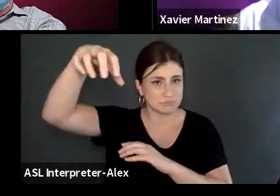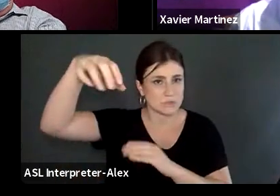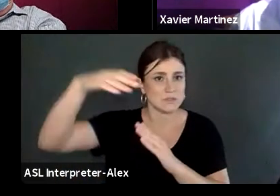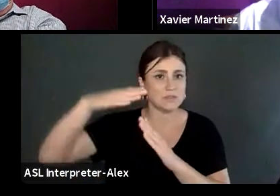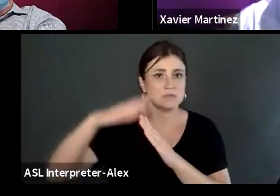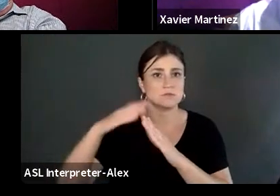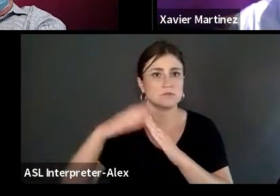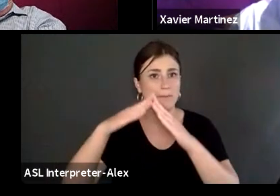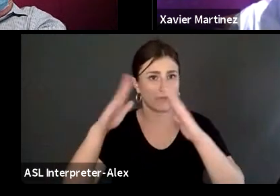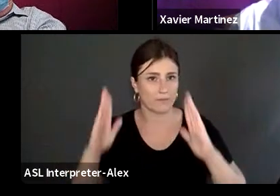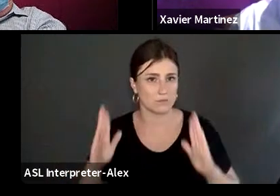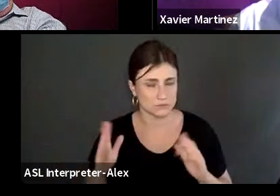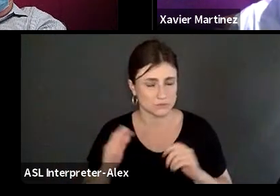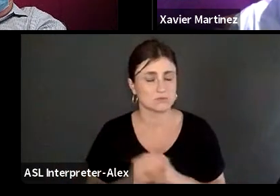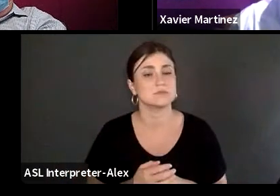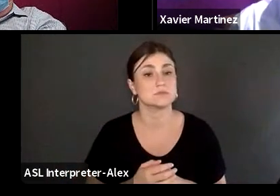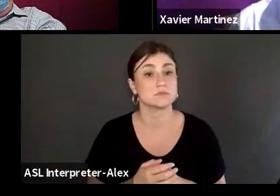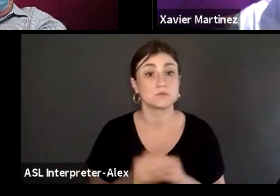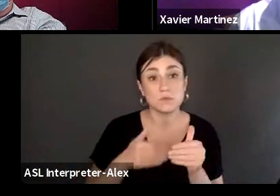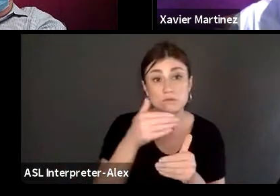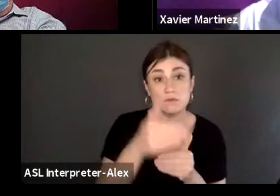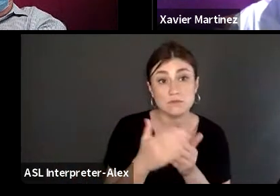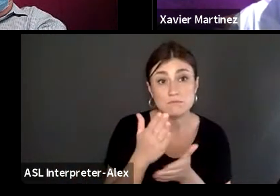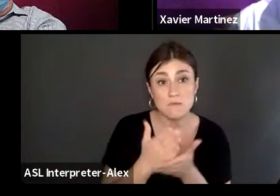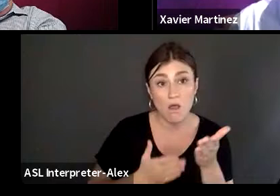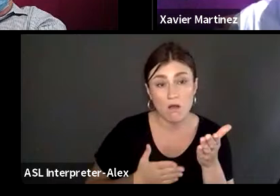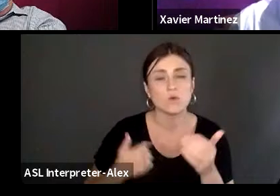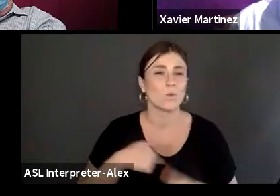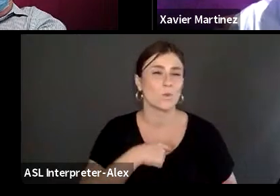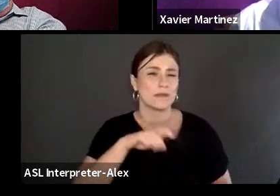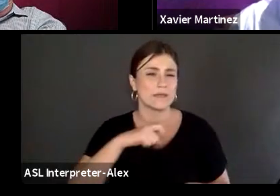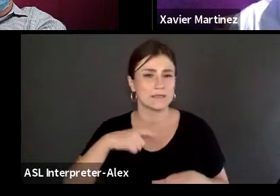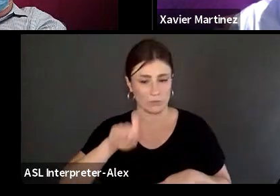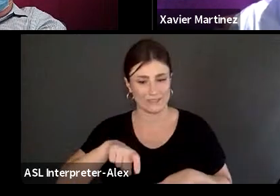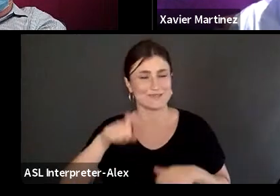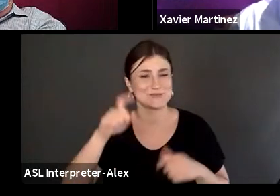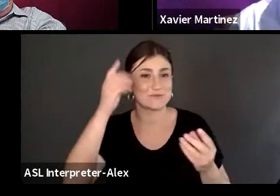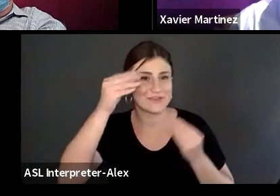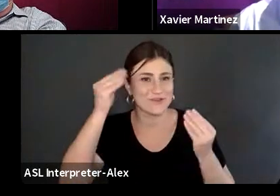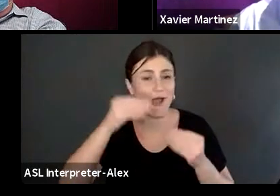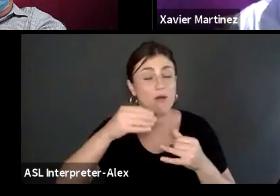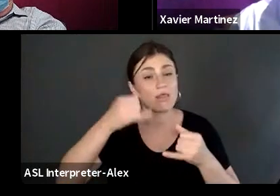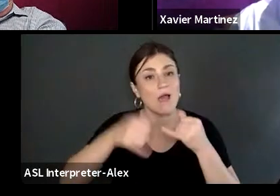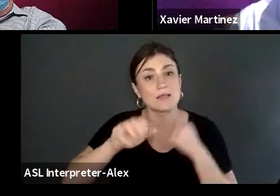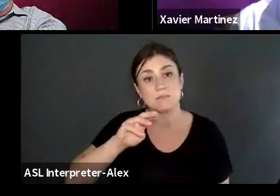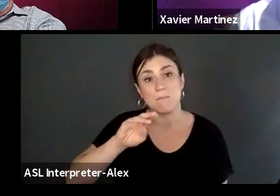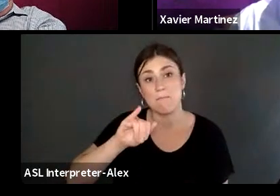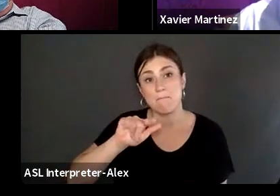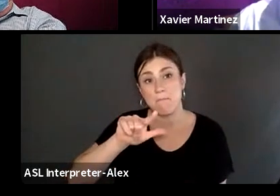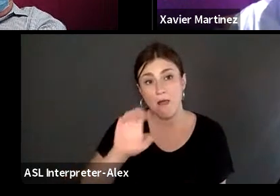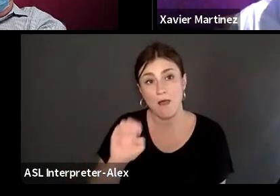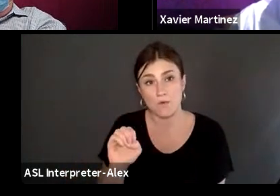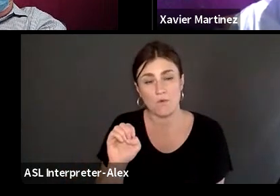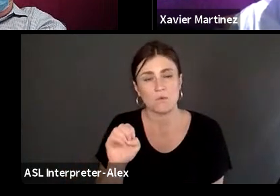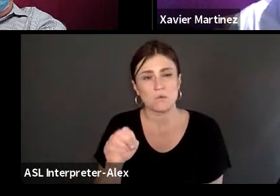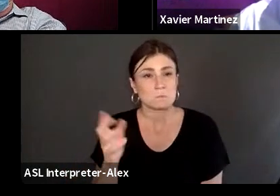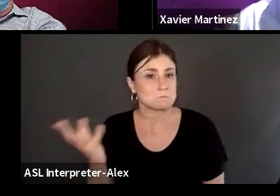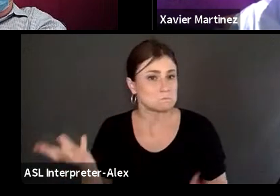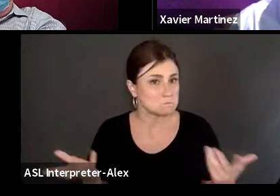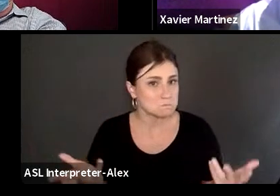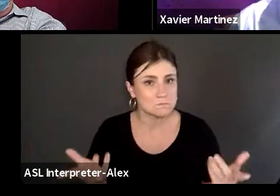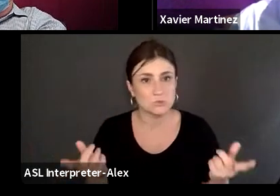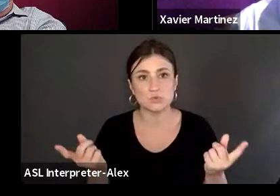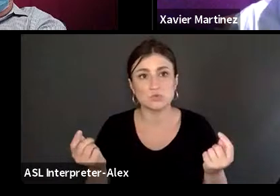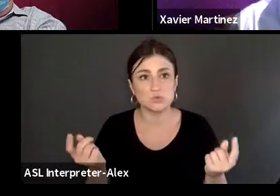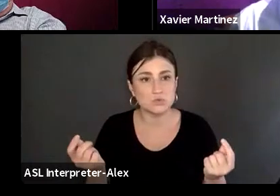to be, setting up that last mile provision, having those dishes available, the devices necessary, figuring out what's